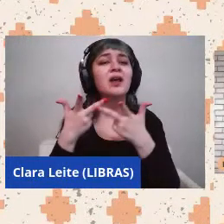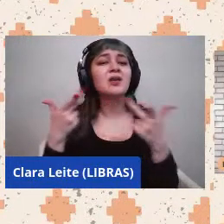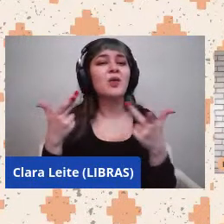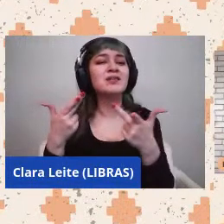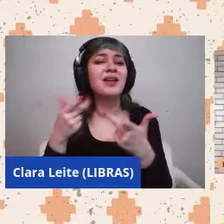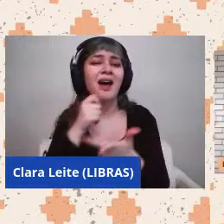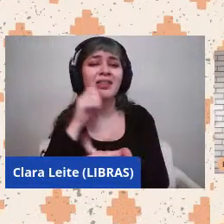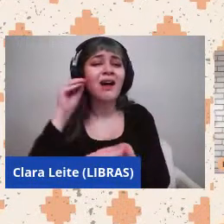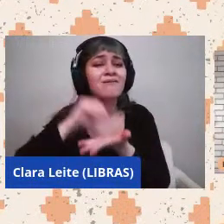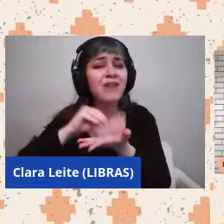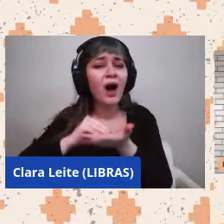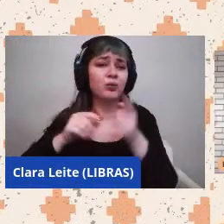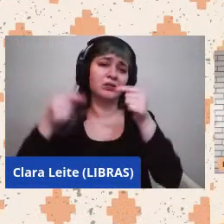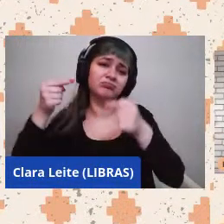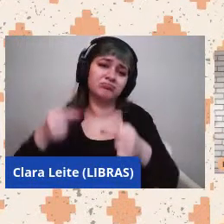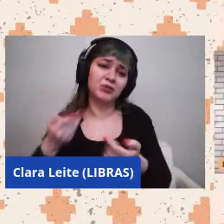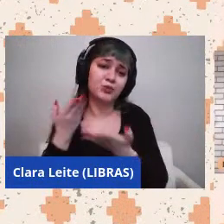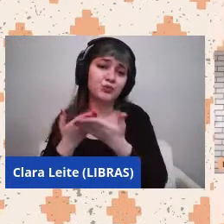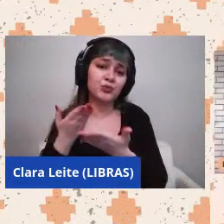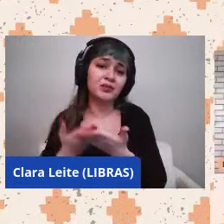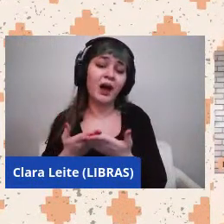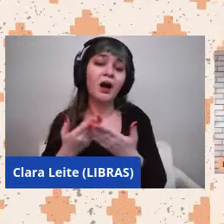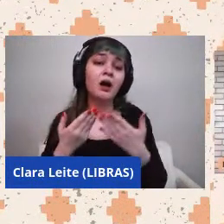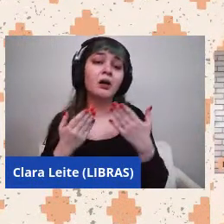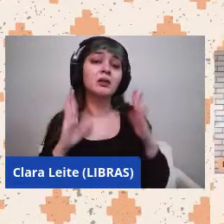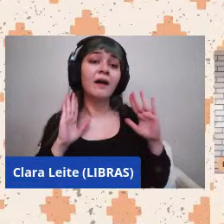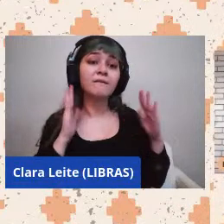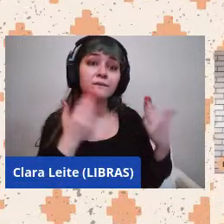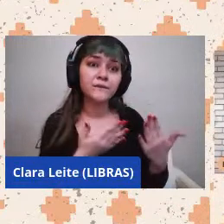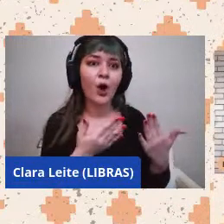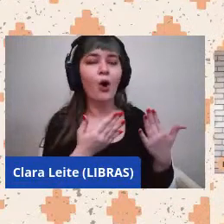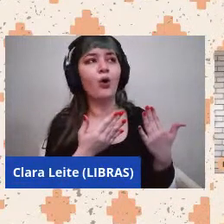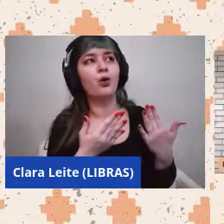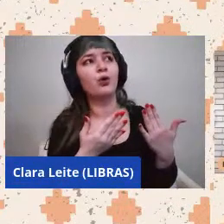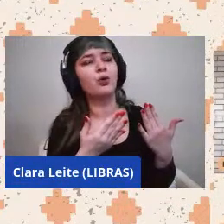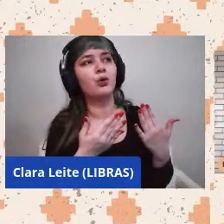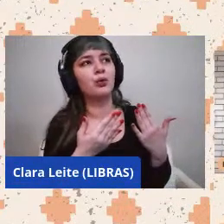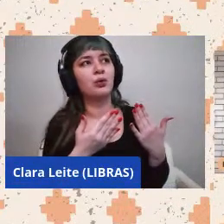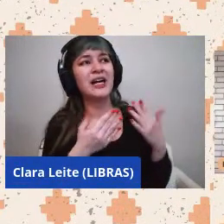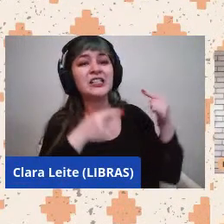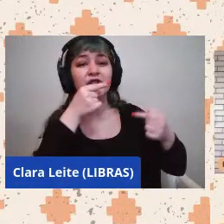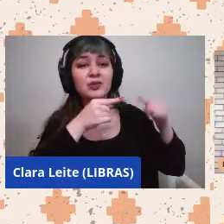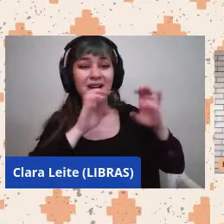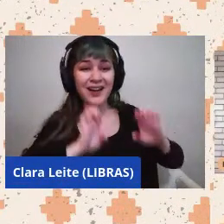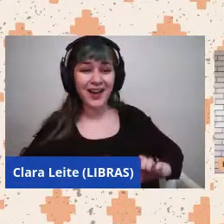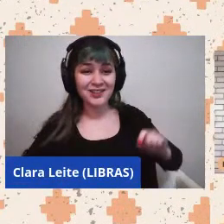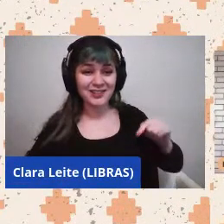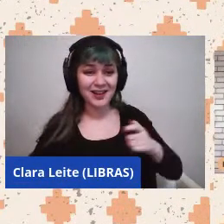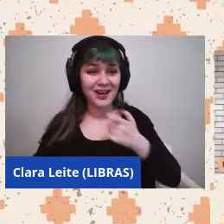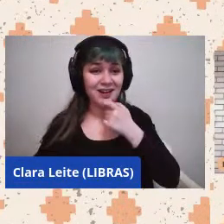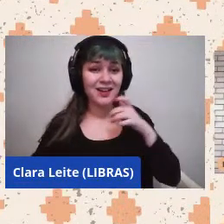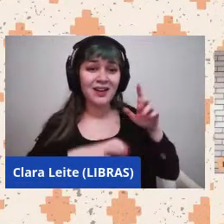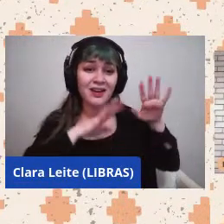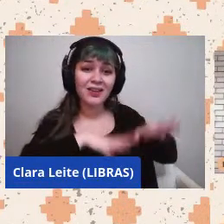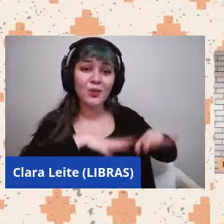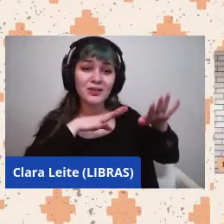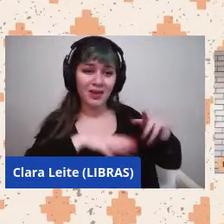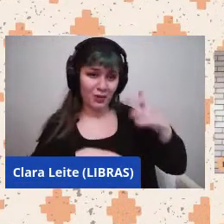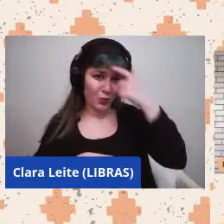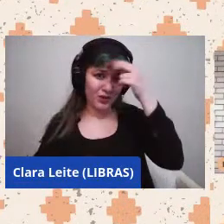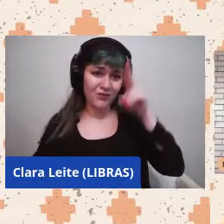that a lot of the focus within ethical discussions in UK universities is about kind